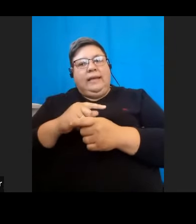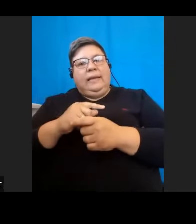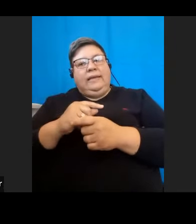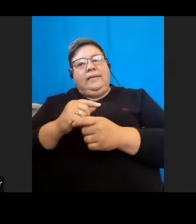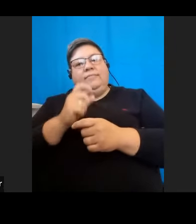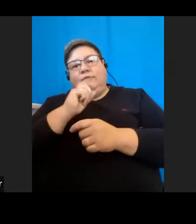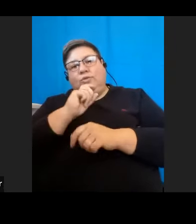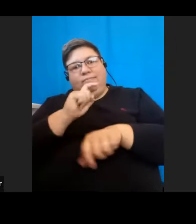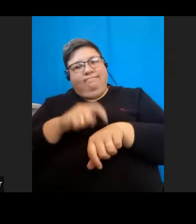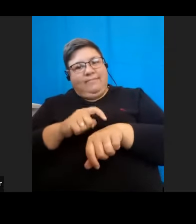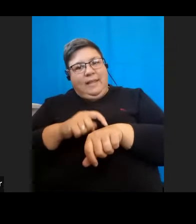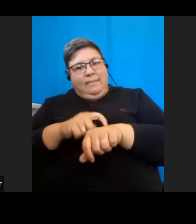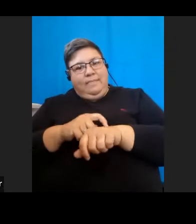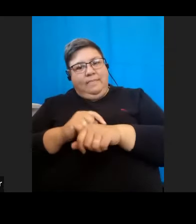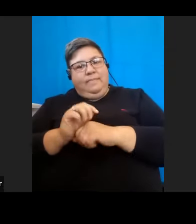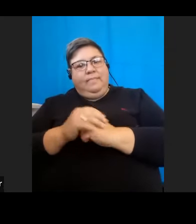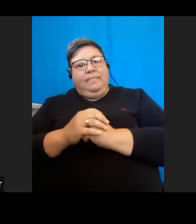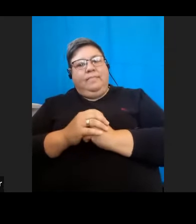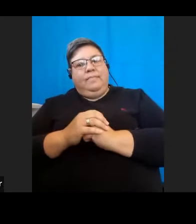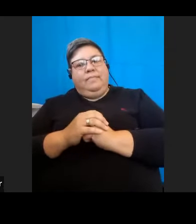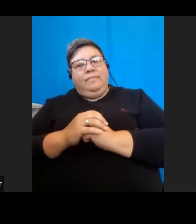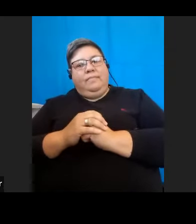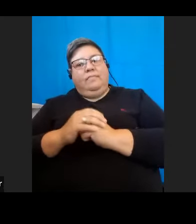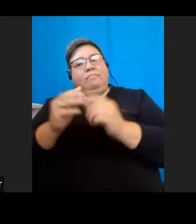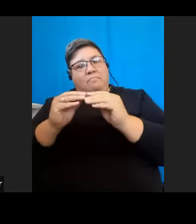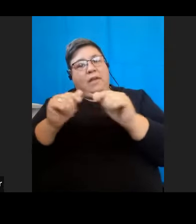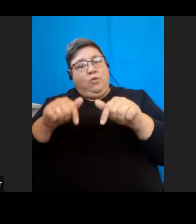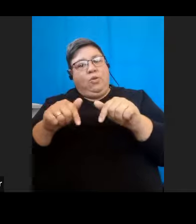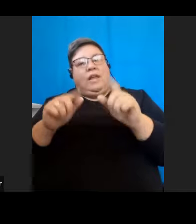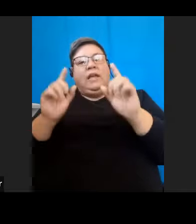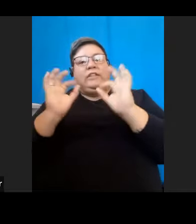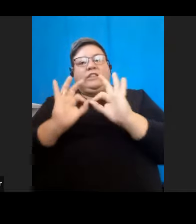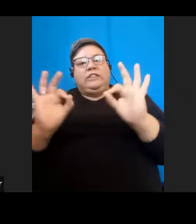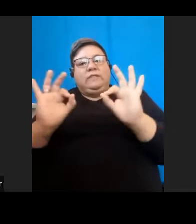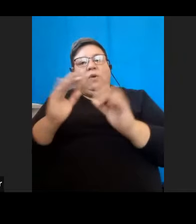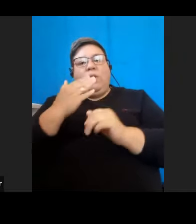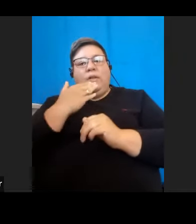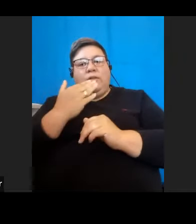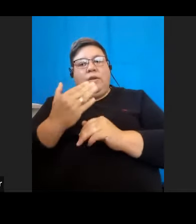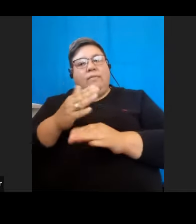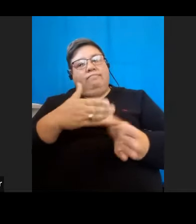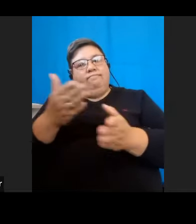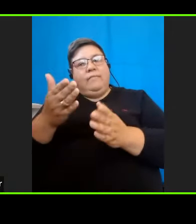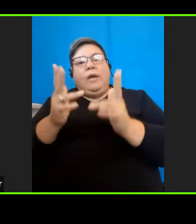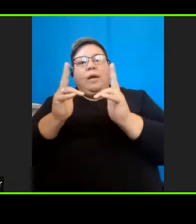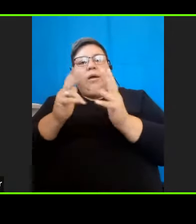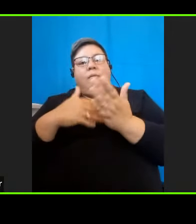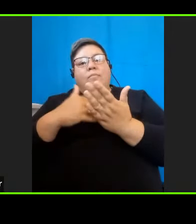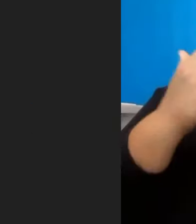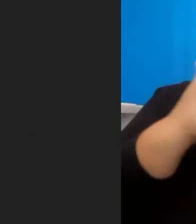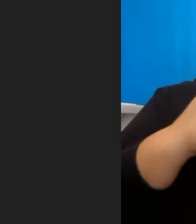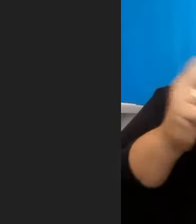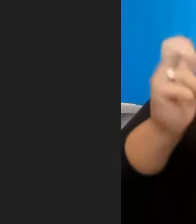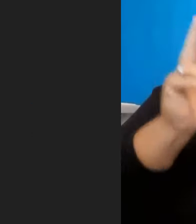this occasion successful. Thank you. And back to you, Program Director.